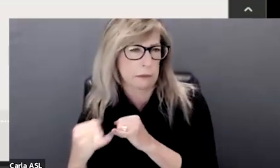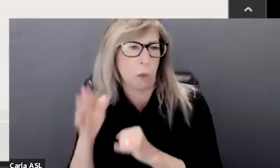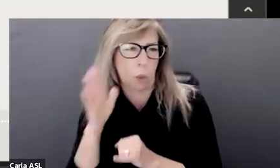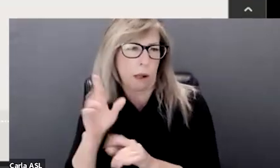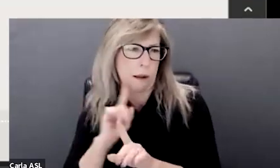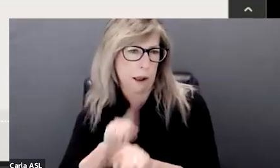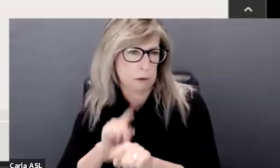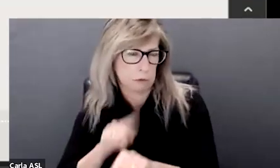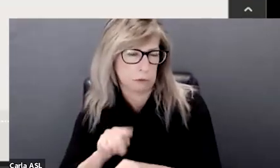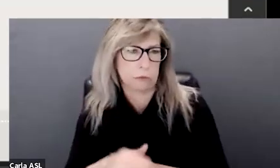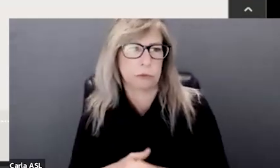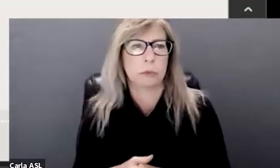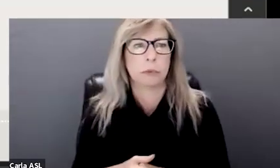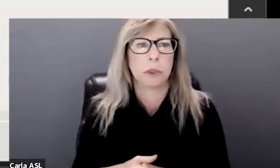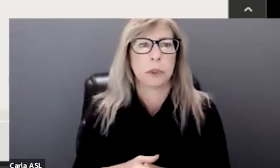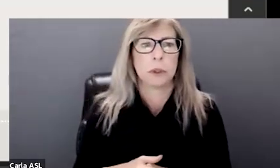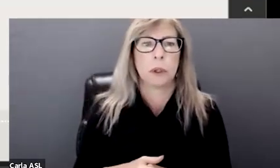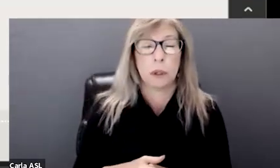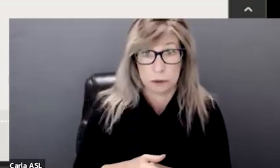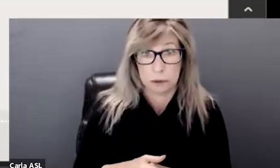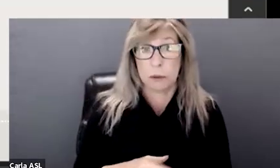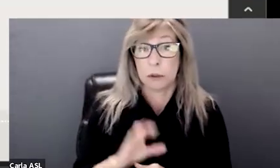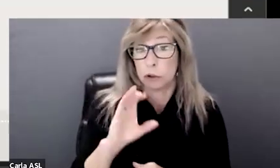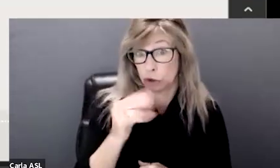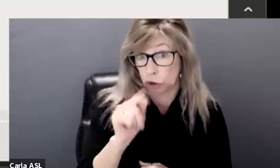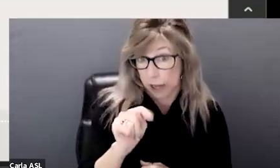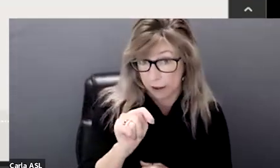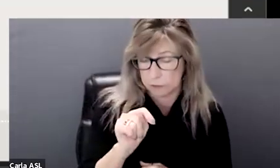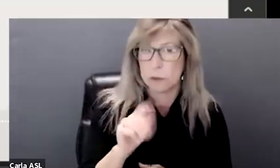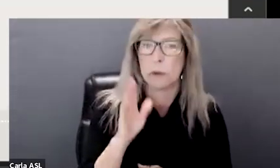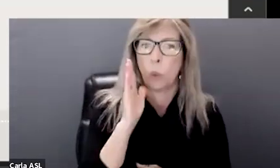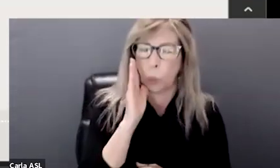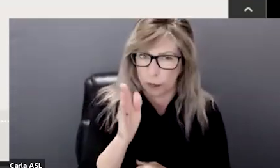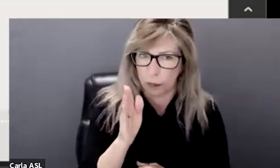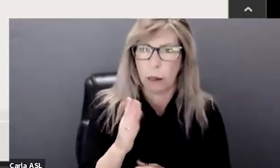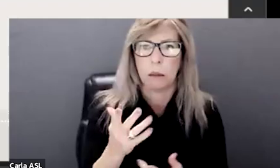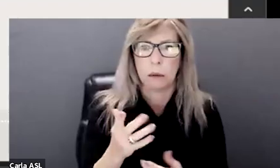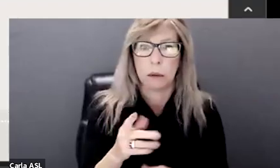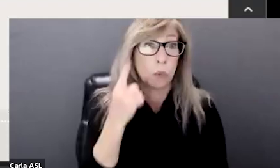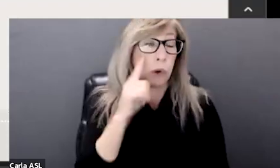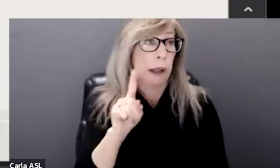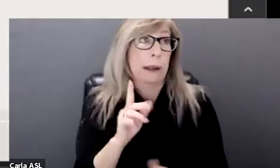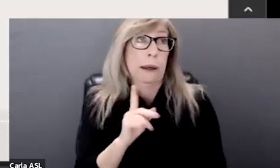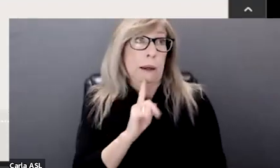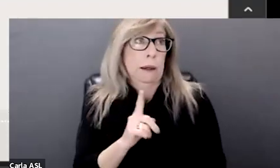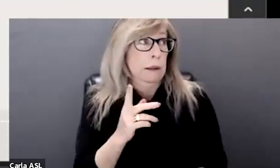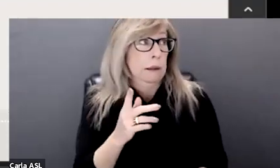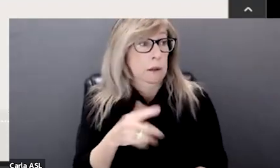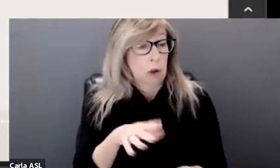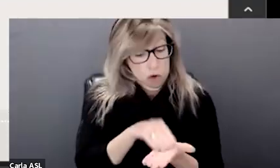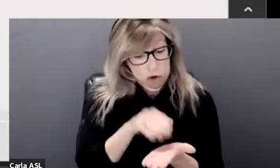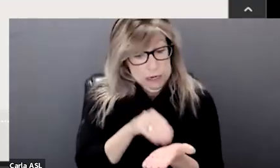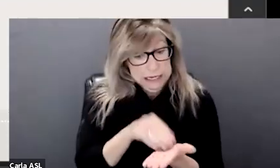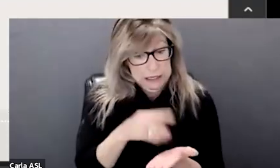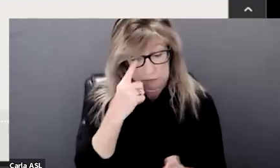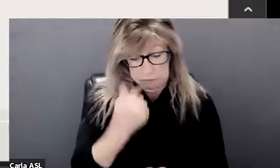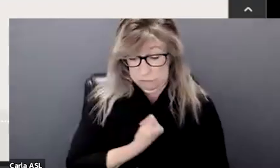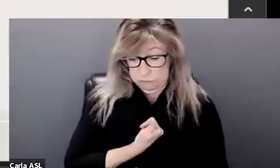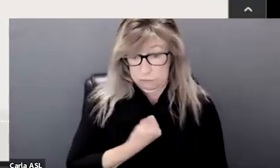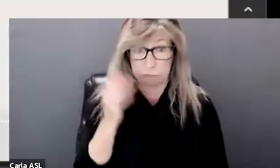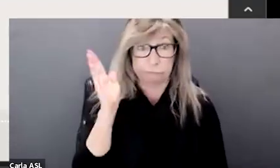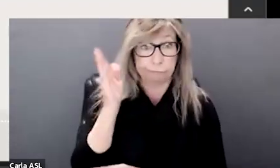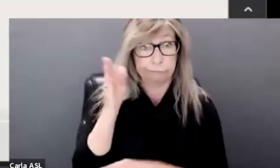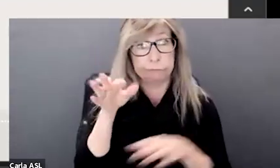at the end. And we will be using the chat in this session. For me, learning really is not just about me